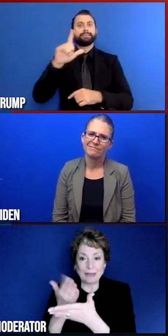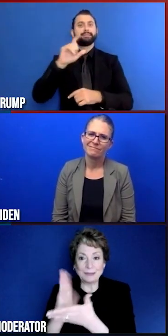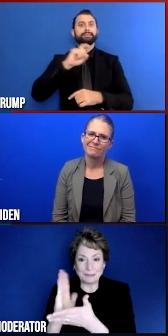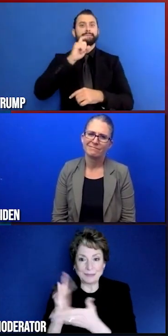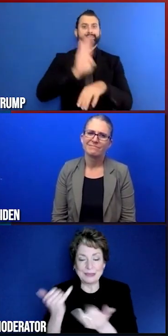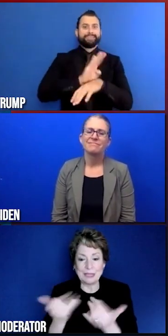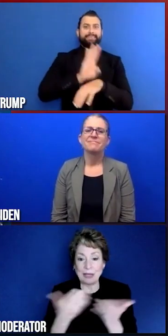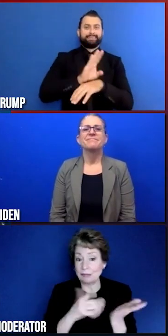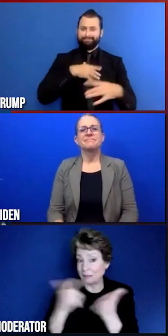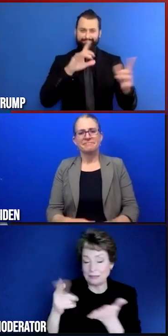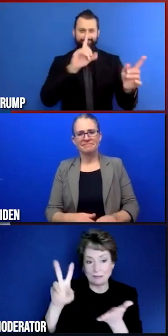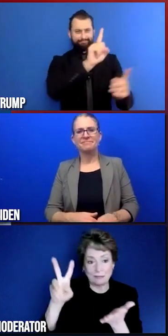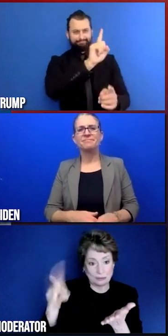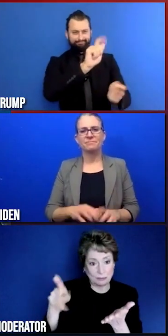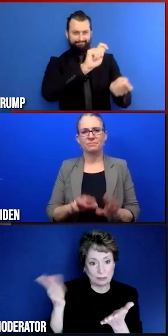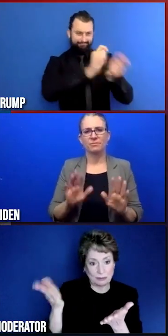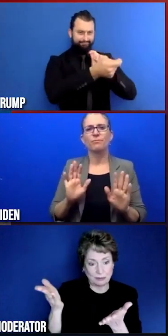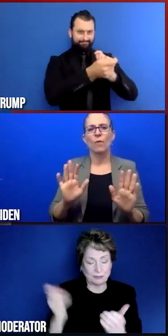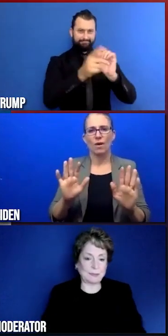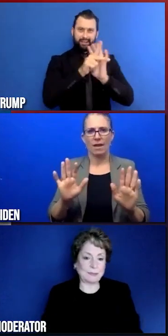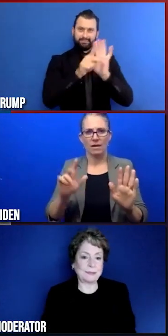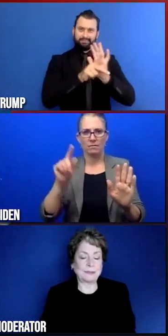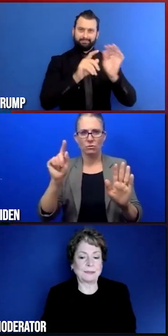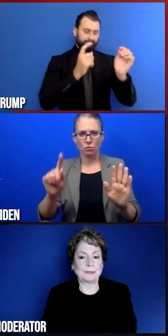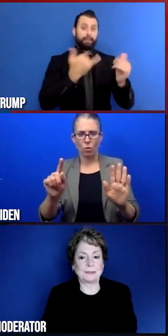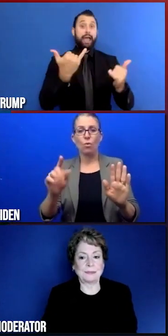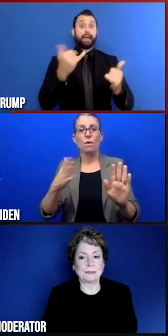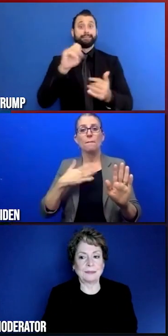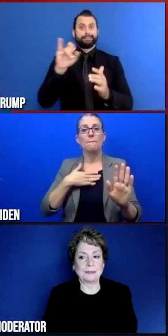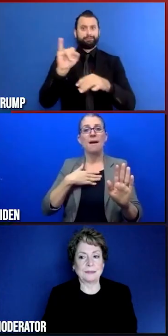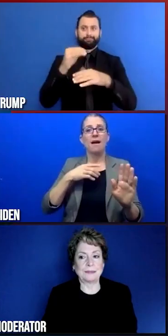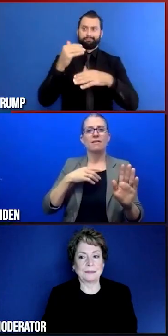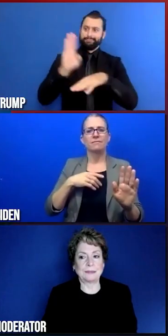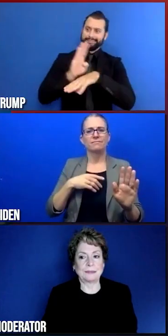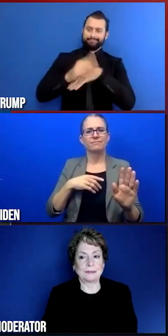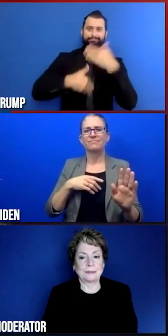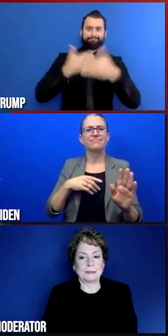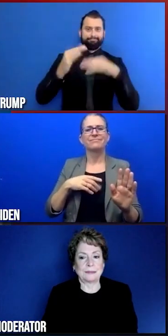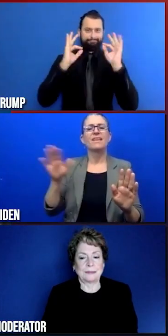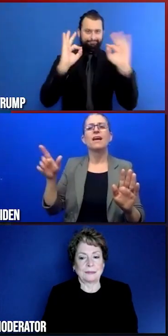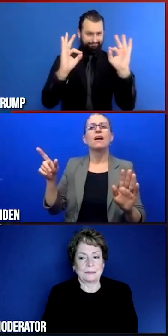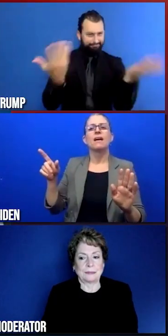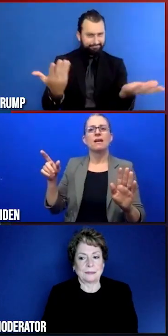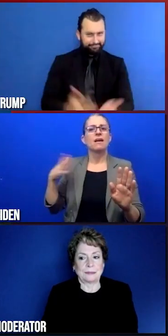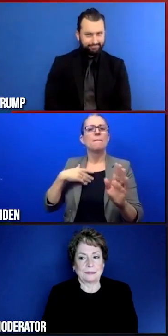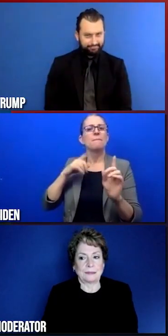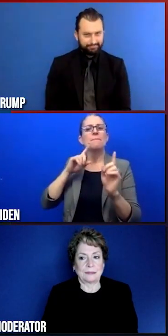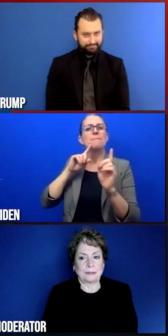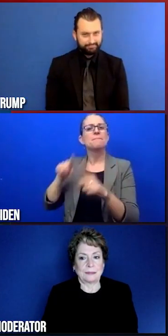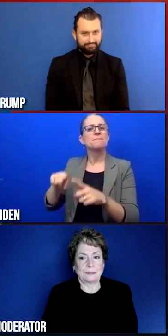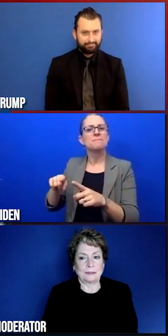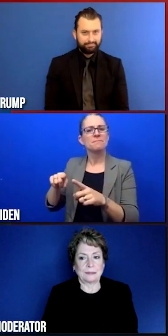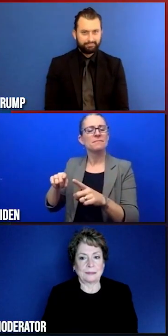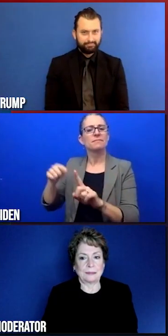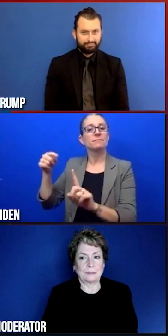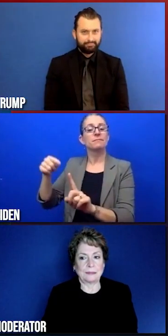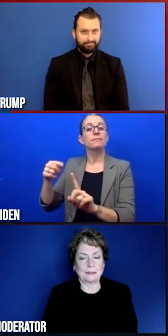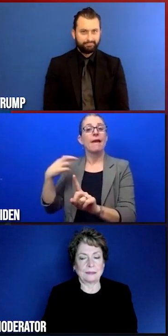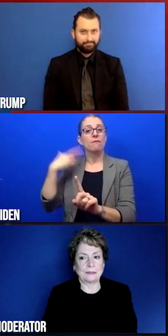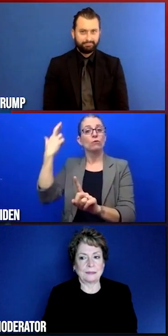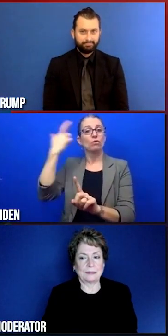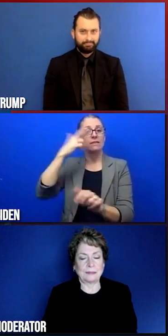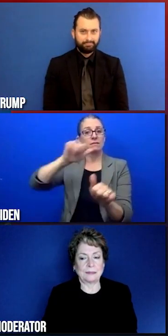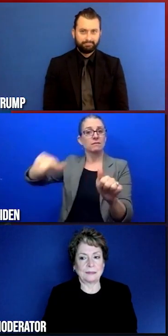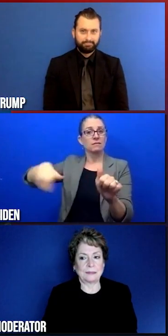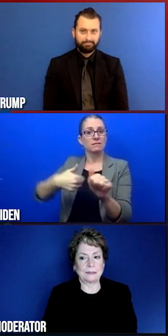look, this isn't about, there's a reason why he's bringing up all this malarkey. There's a reason for it. He doesn't want to talk